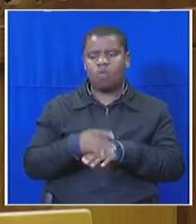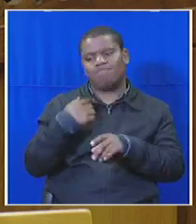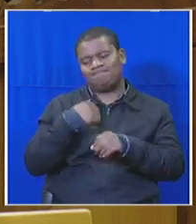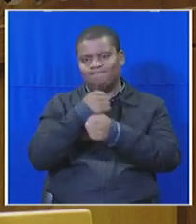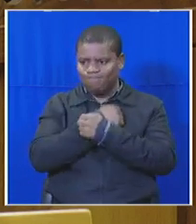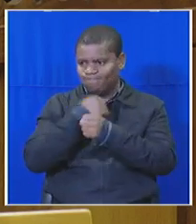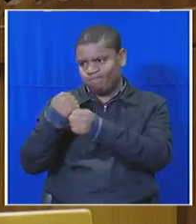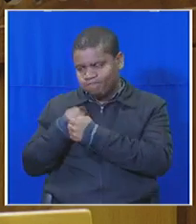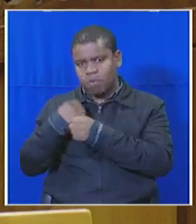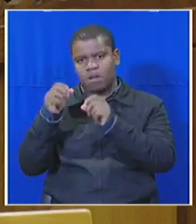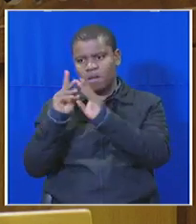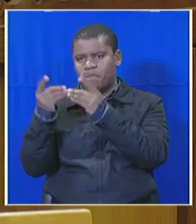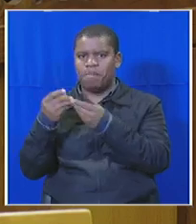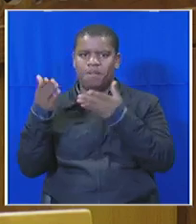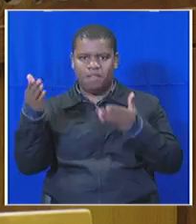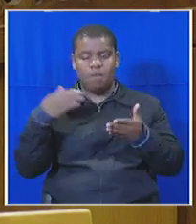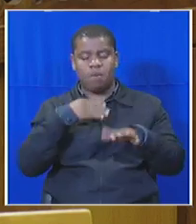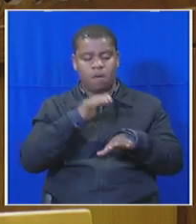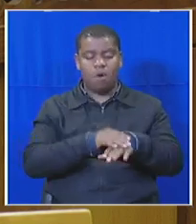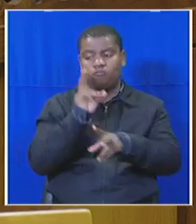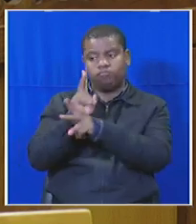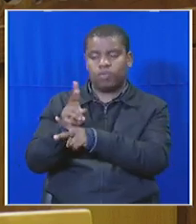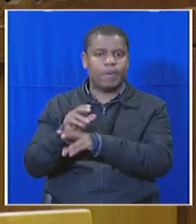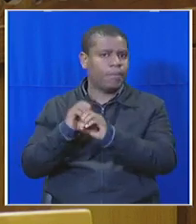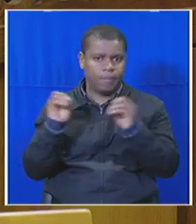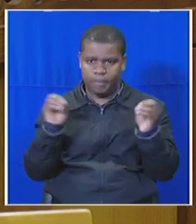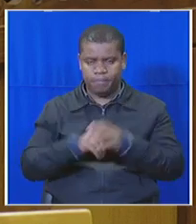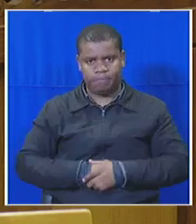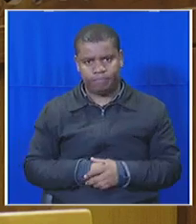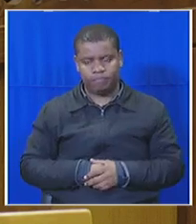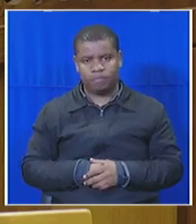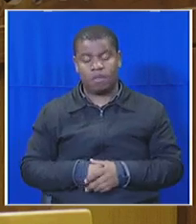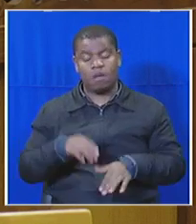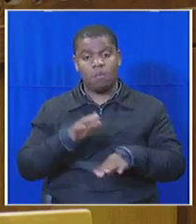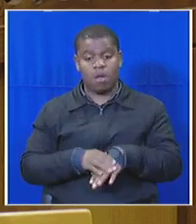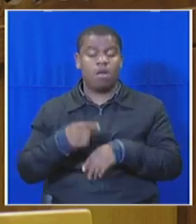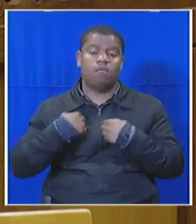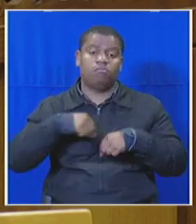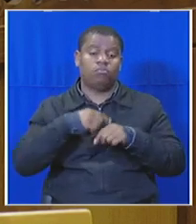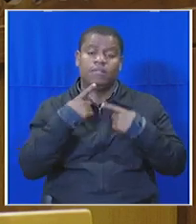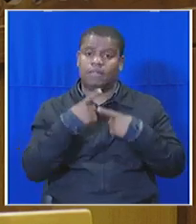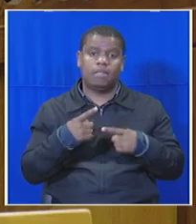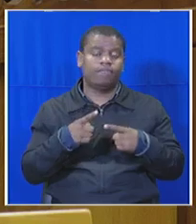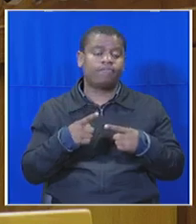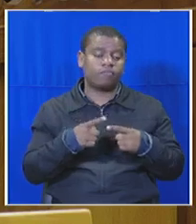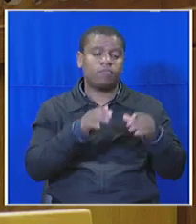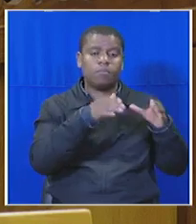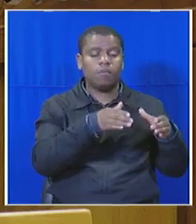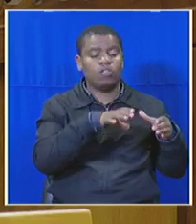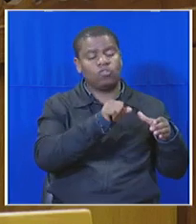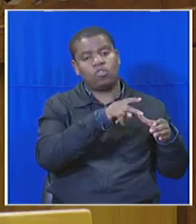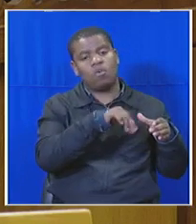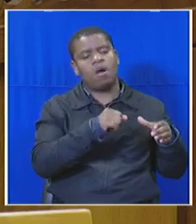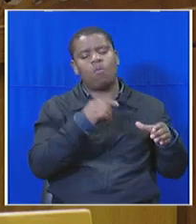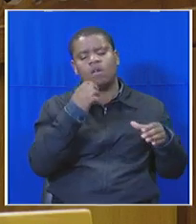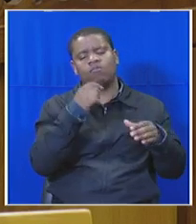and not actually doing the work of oversight. But it cannot be said that SCOPA has been sitting on this report for a whole